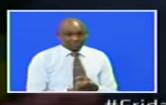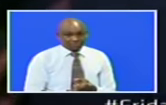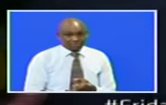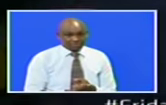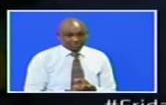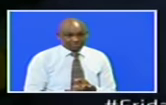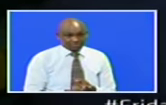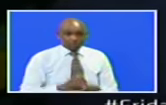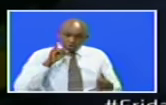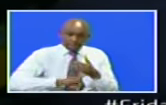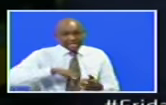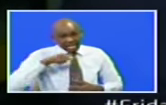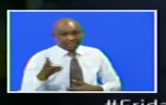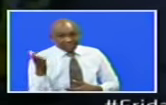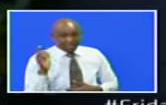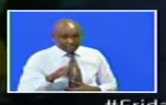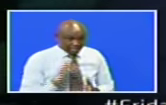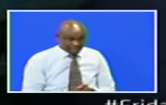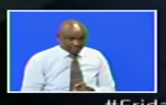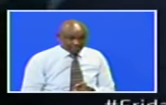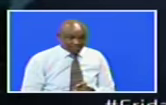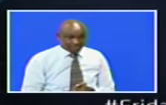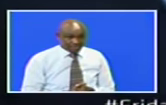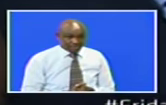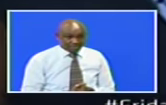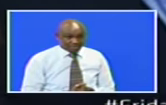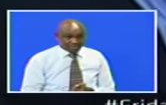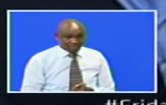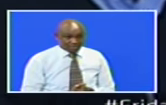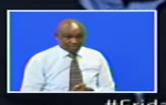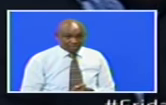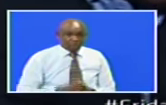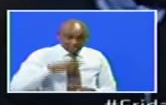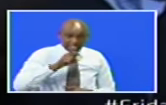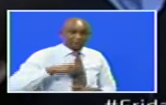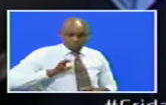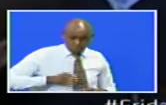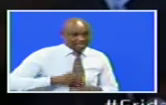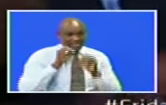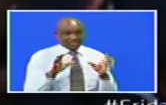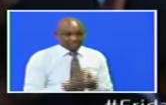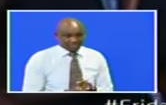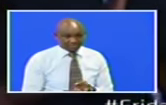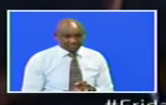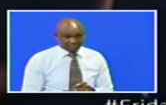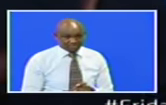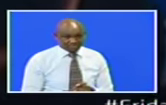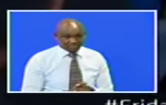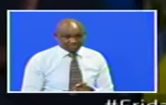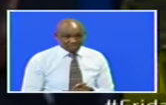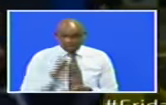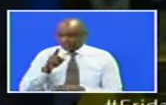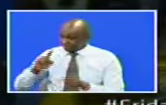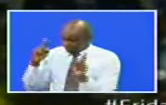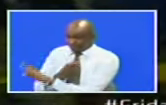concubine. And a concubine is not that you have a woman. All right, sir. It's a bit of a deviation.